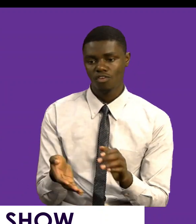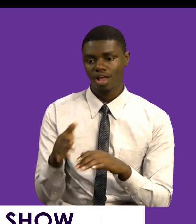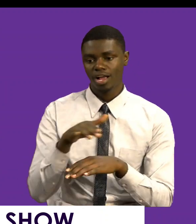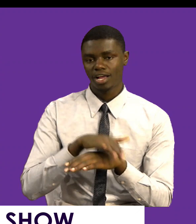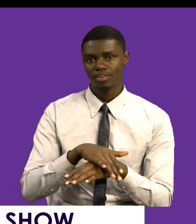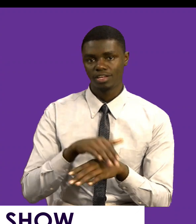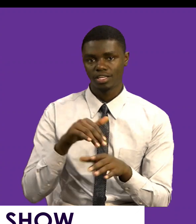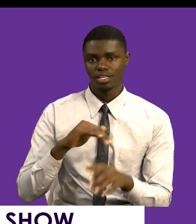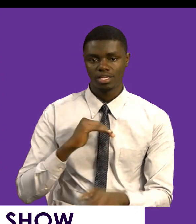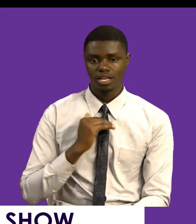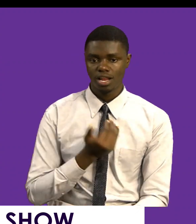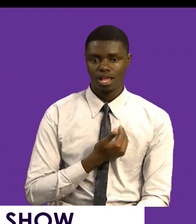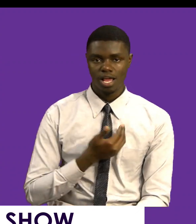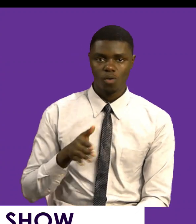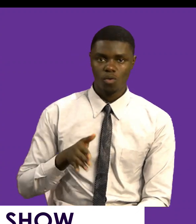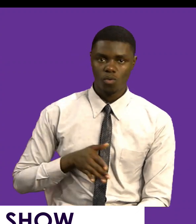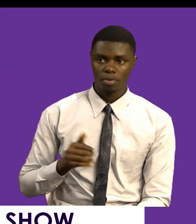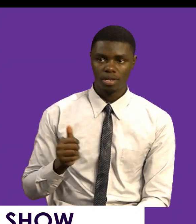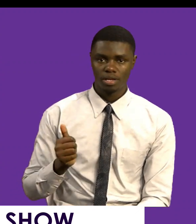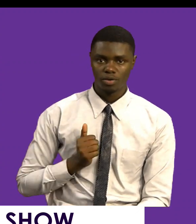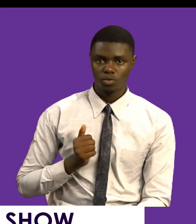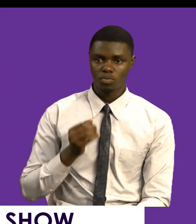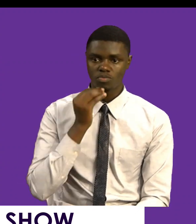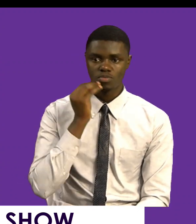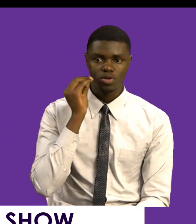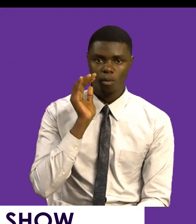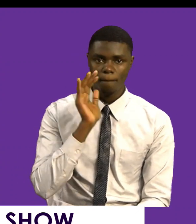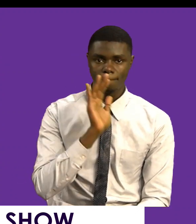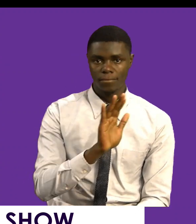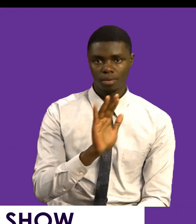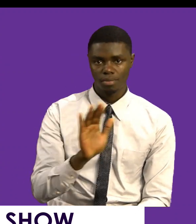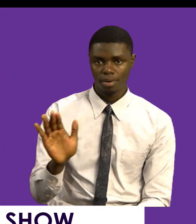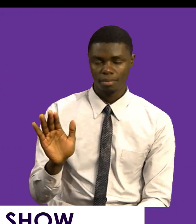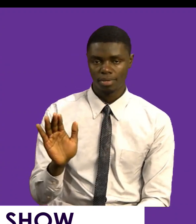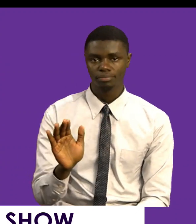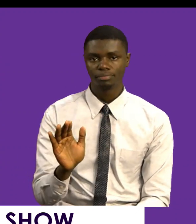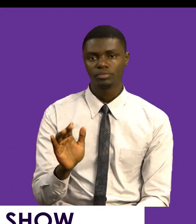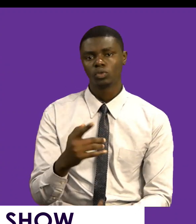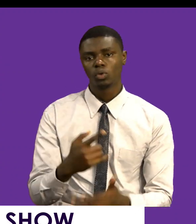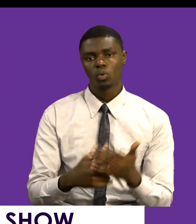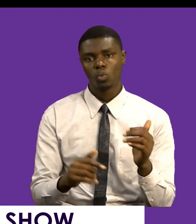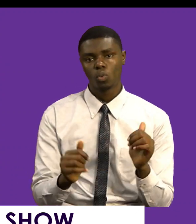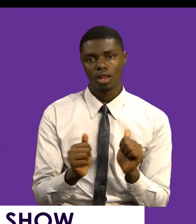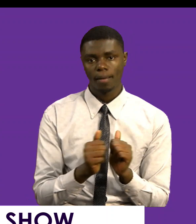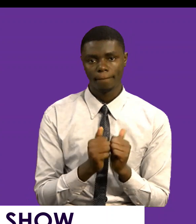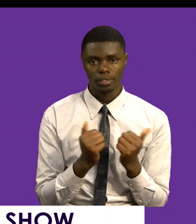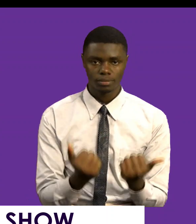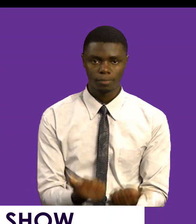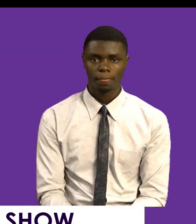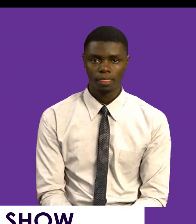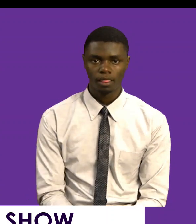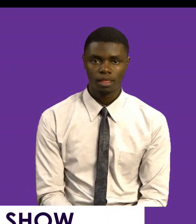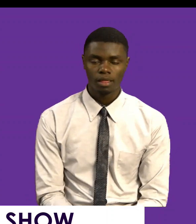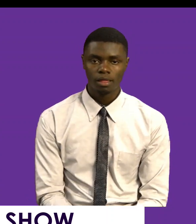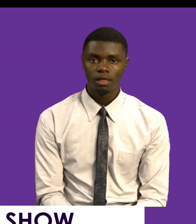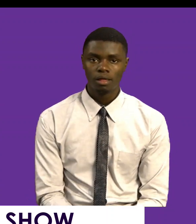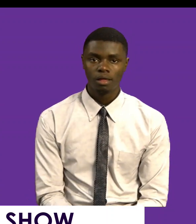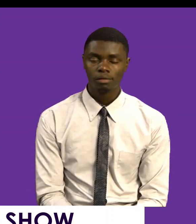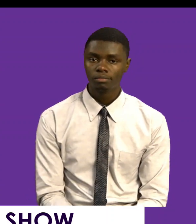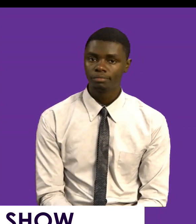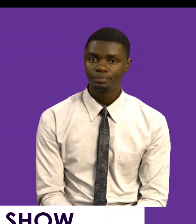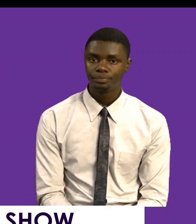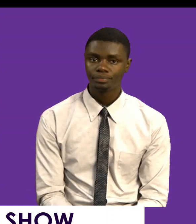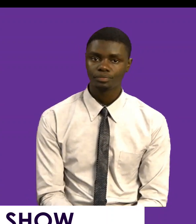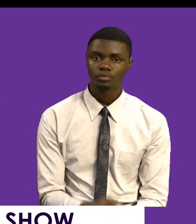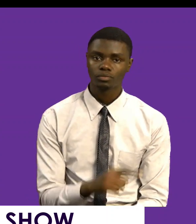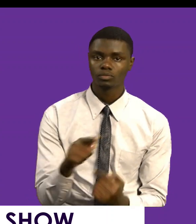our women and our girls in home settings. So what happens is that whenever the